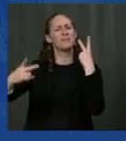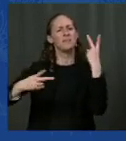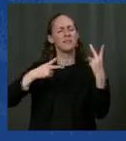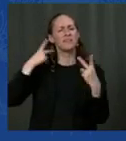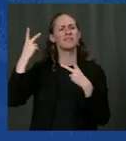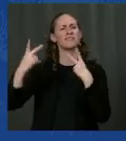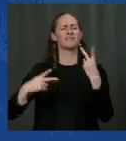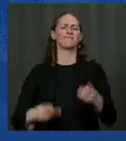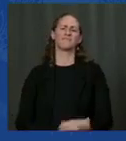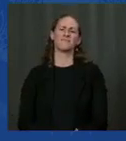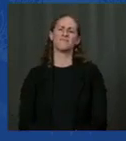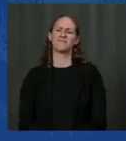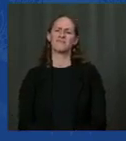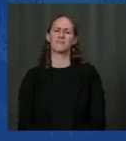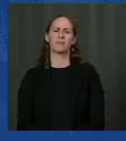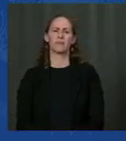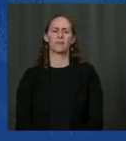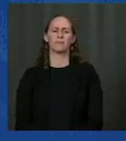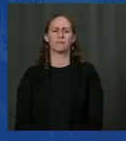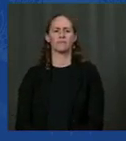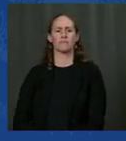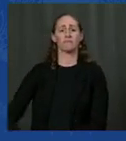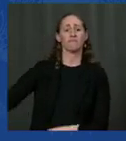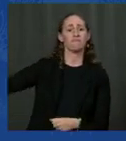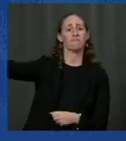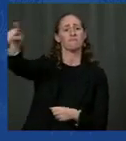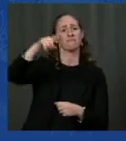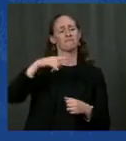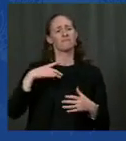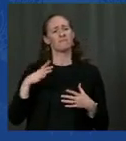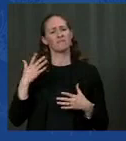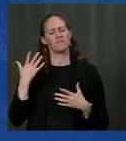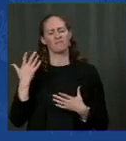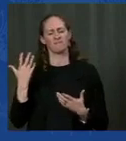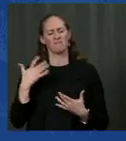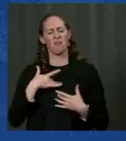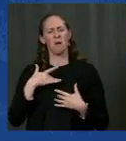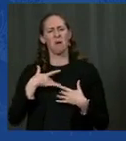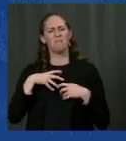their survivors. The cost of war